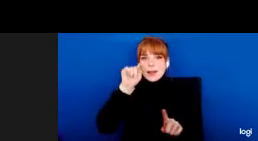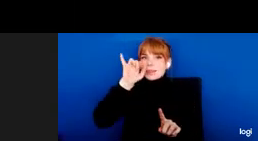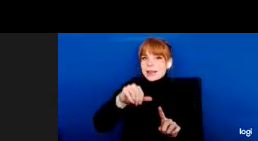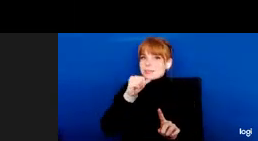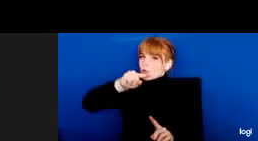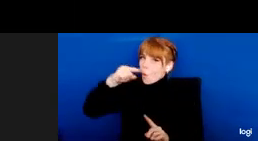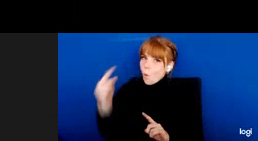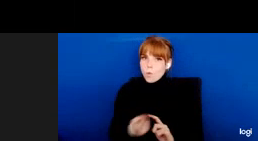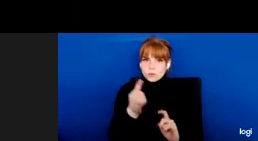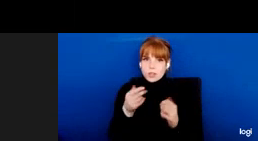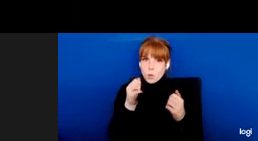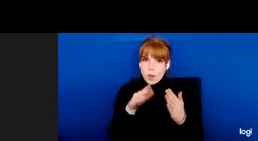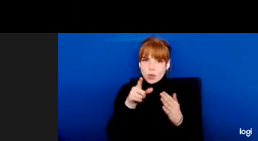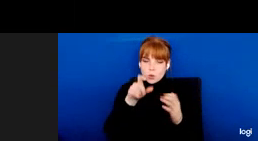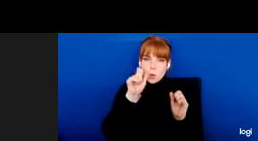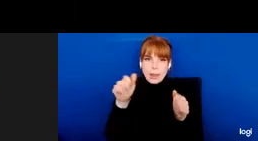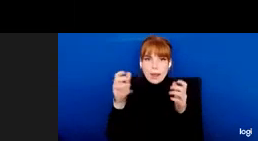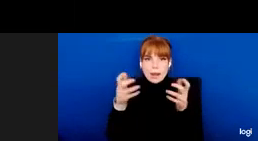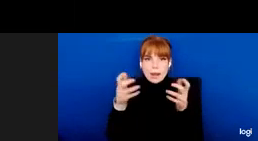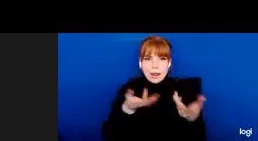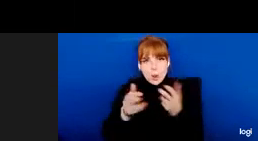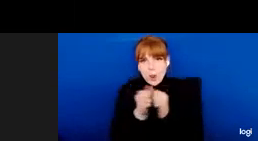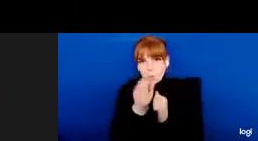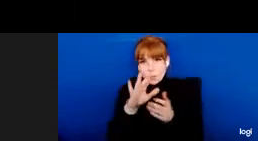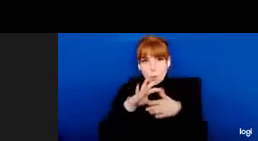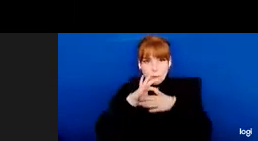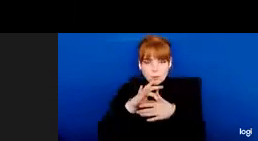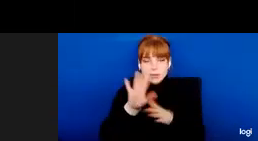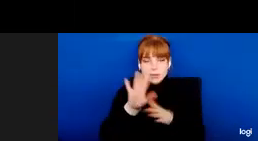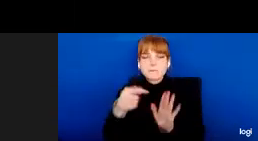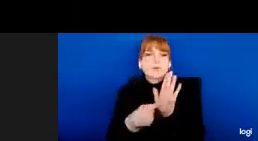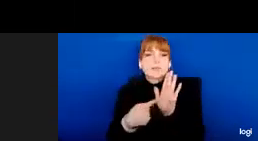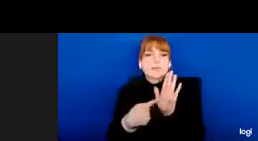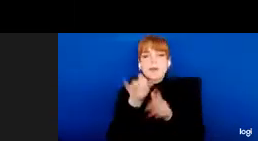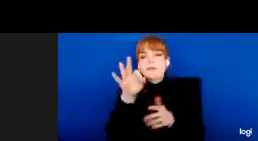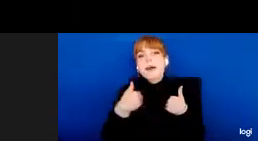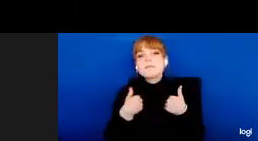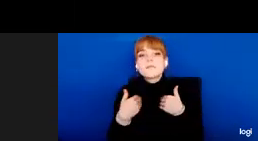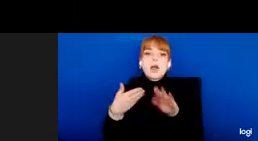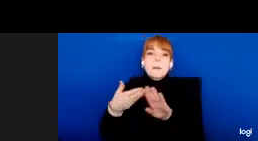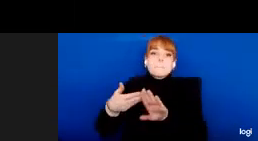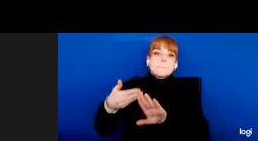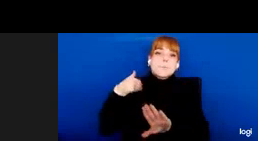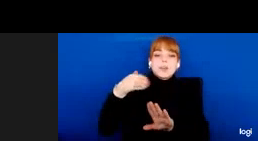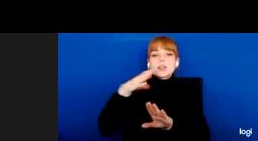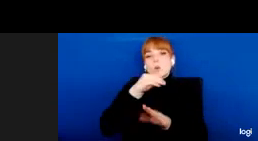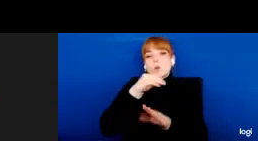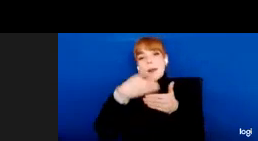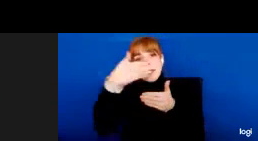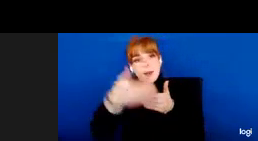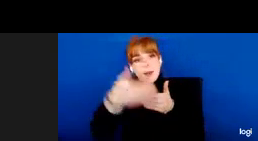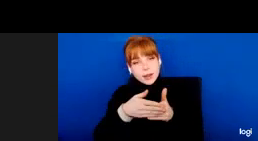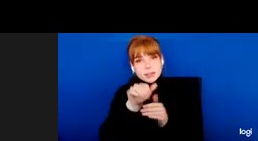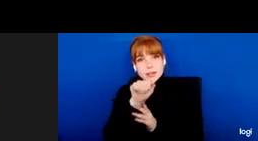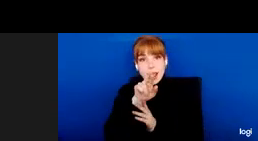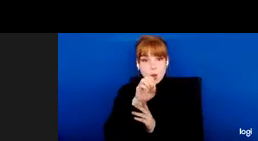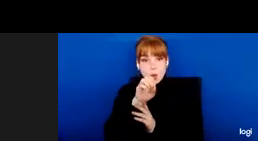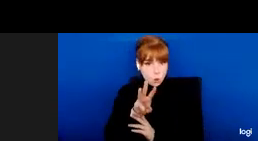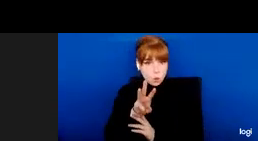interact with content. If, for example, I have like a previous and next arrow in addition to the swiping, and those previous and next options